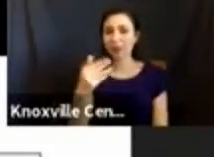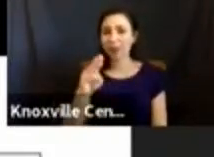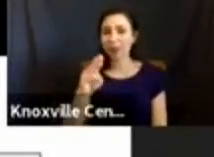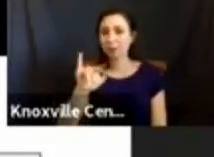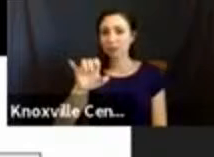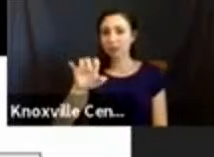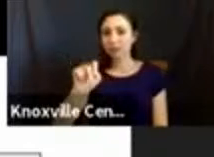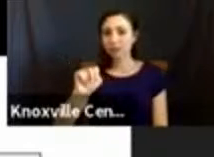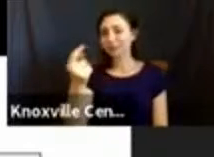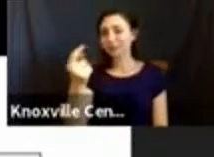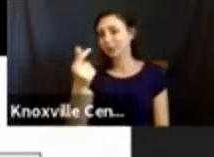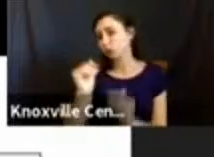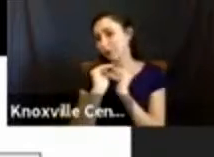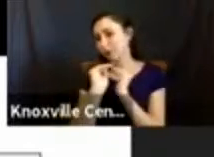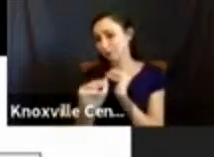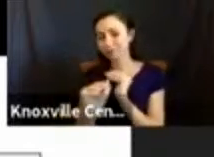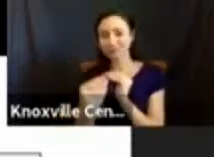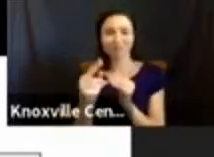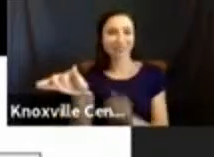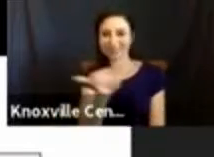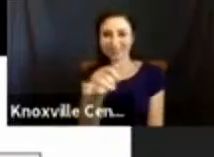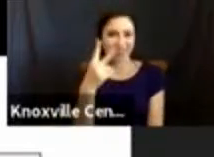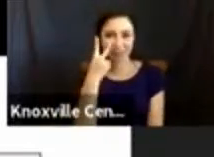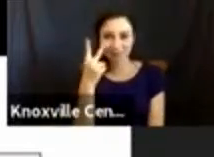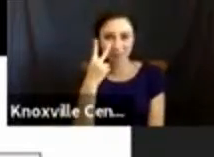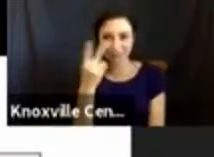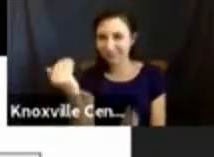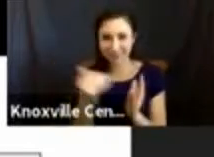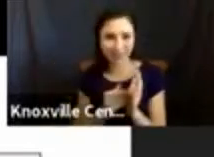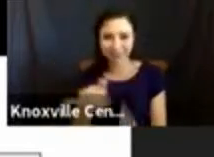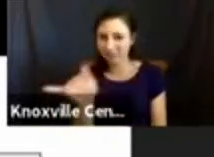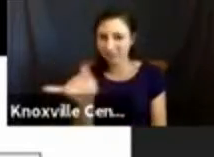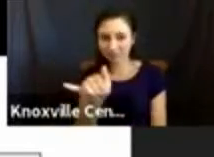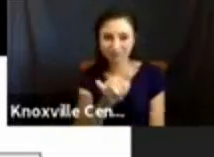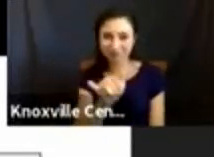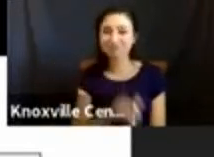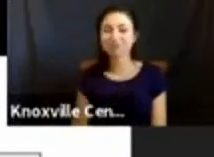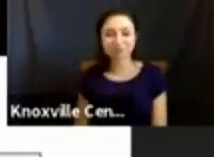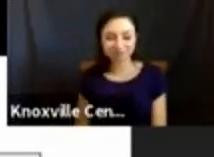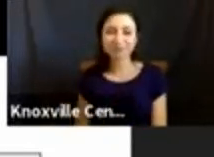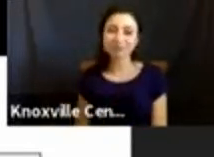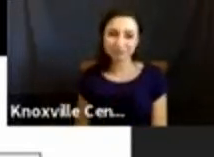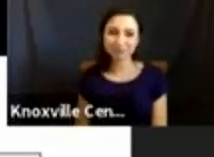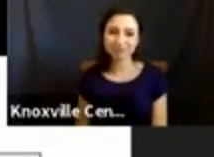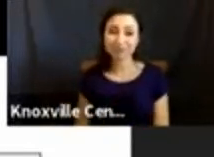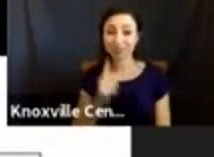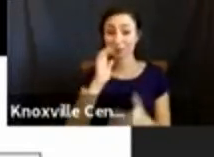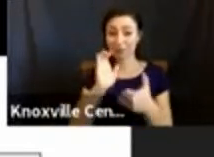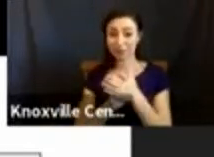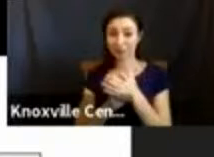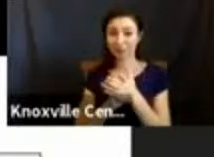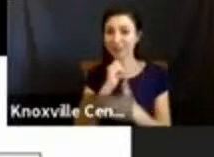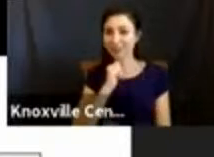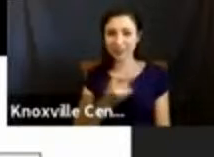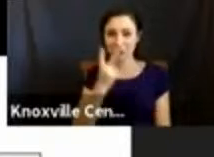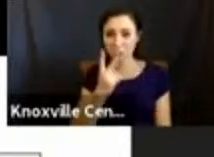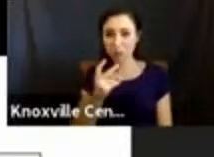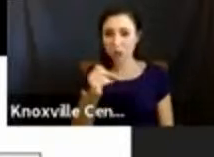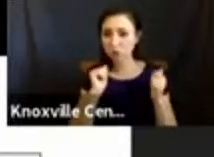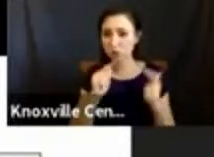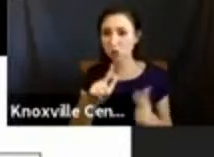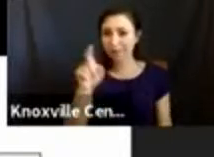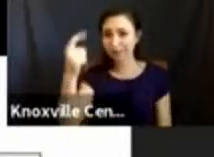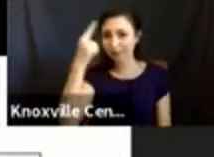to be happening there. So what we are seeing, and I believe what some of the governor, I didn't get to watch all of the governor's press